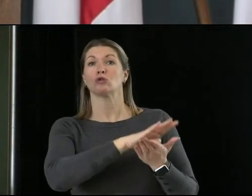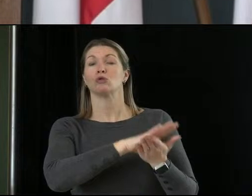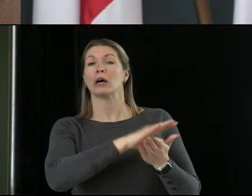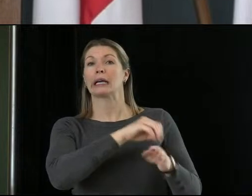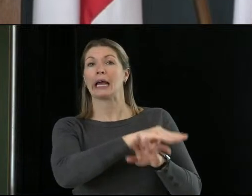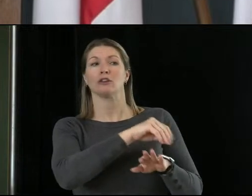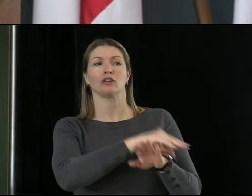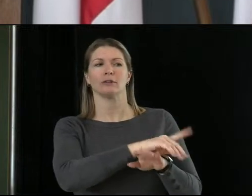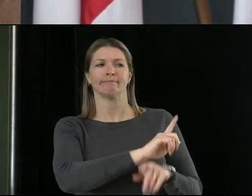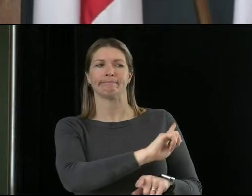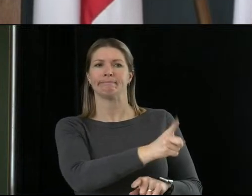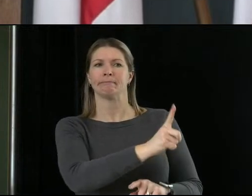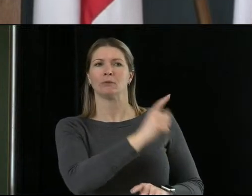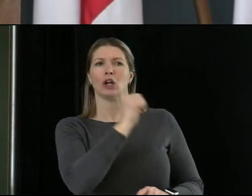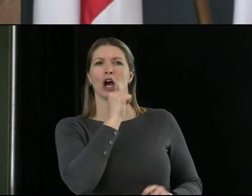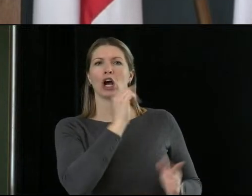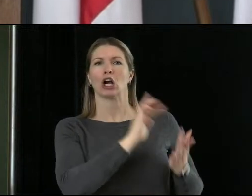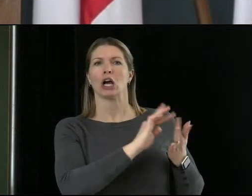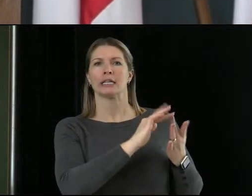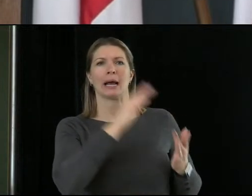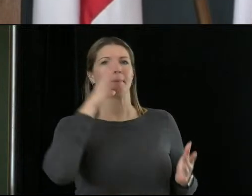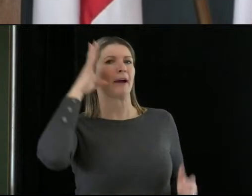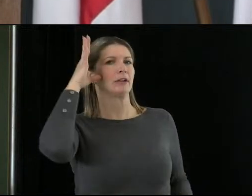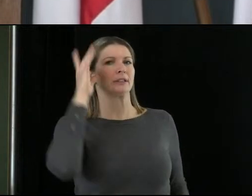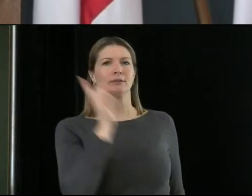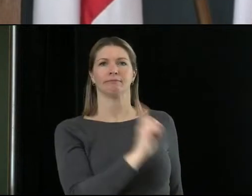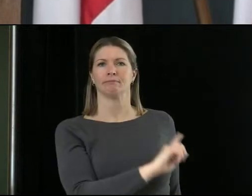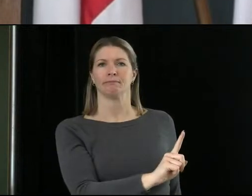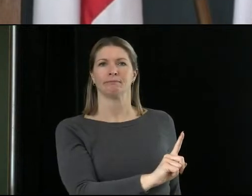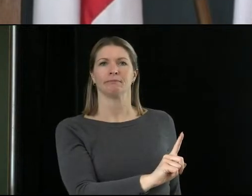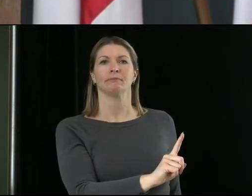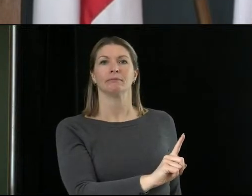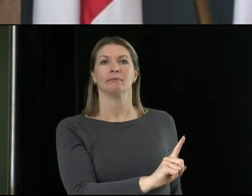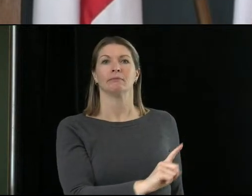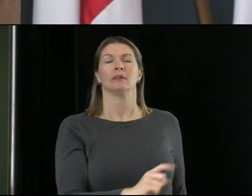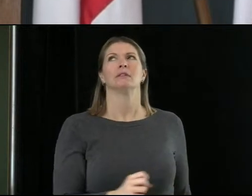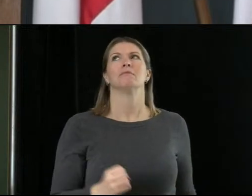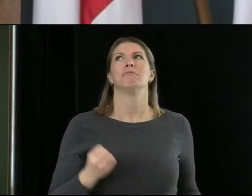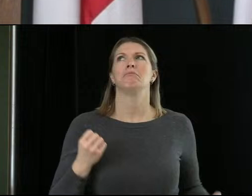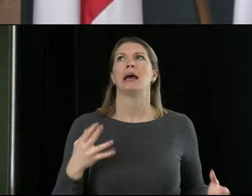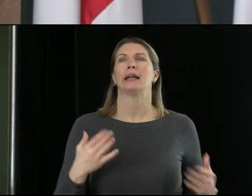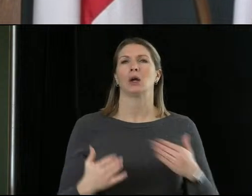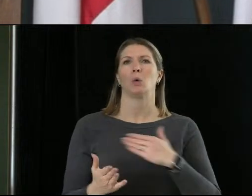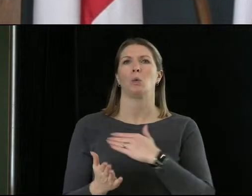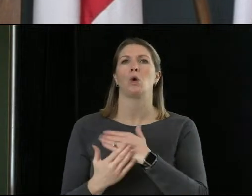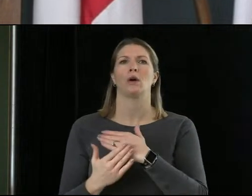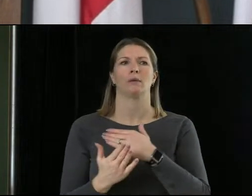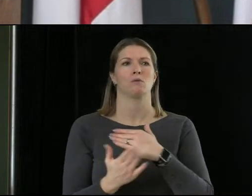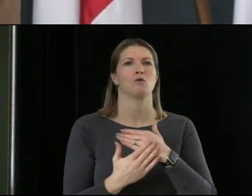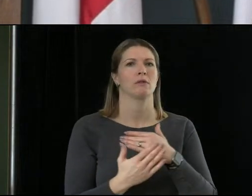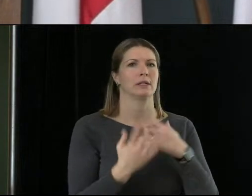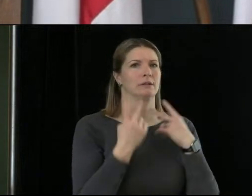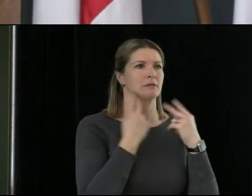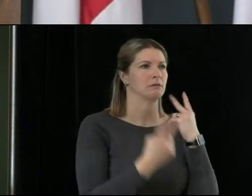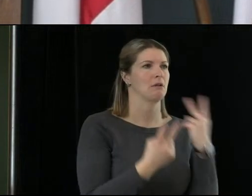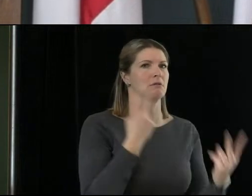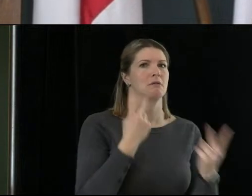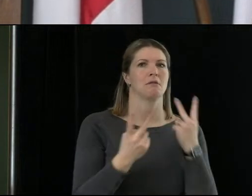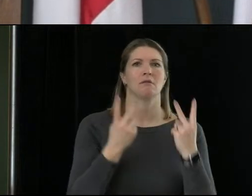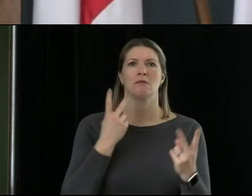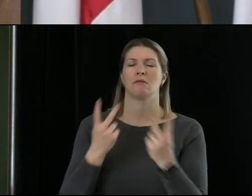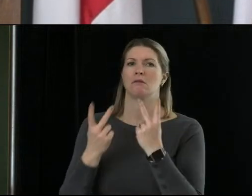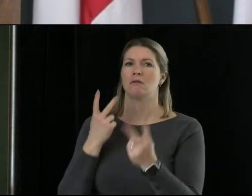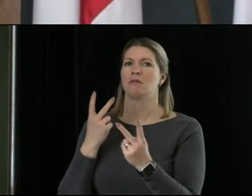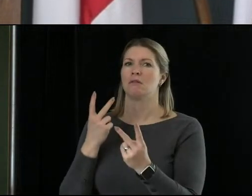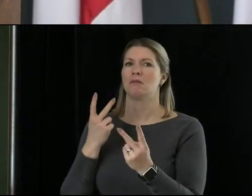any contact with her parents. There were so many red flags, and he was 9